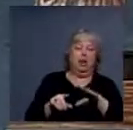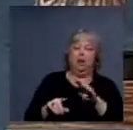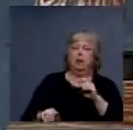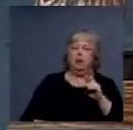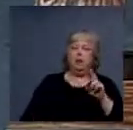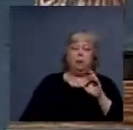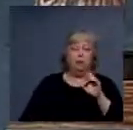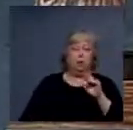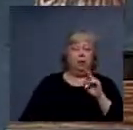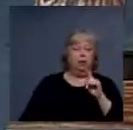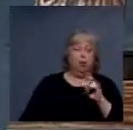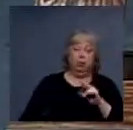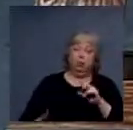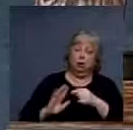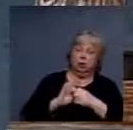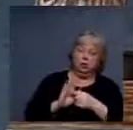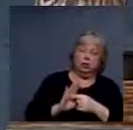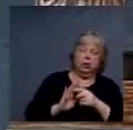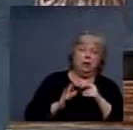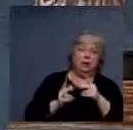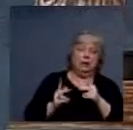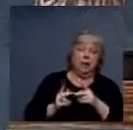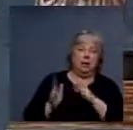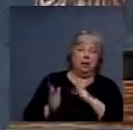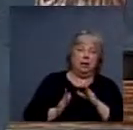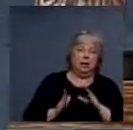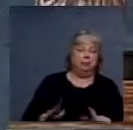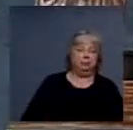go to the site plan.